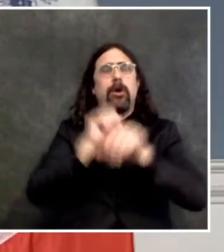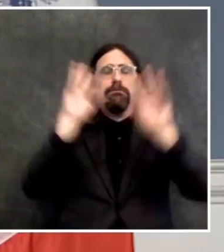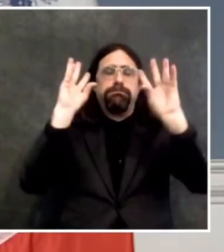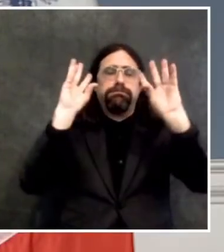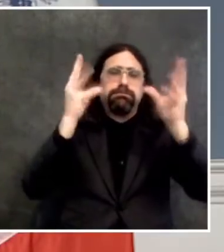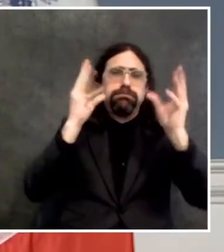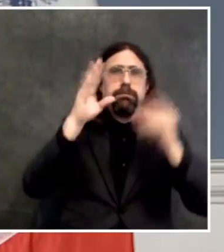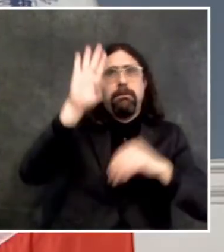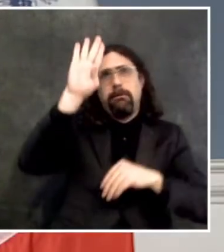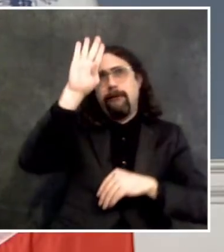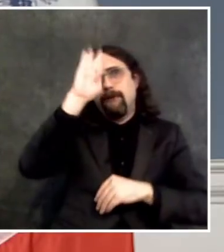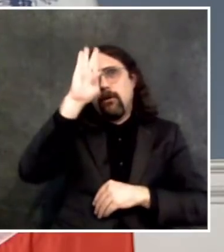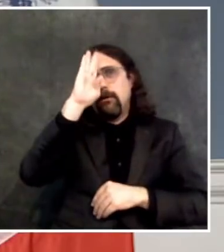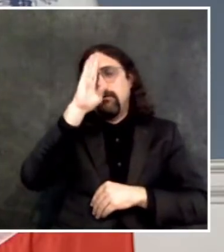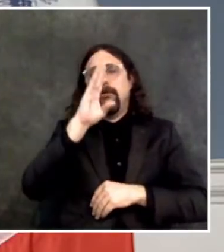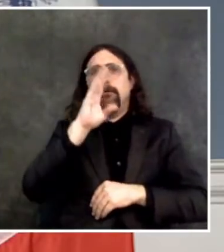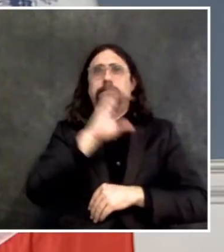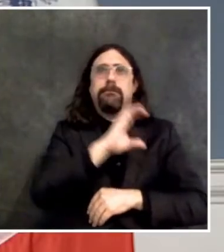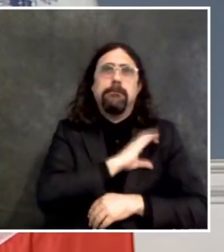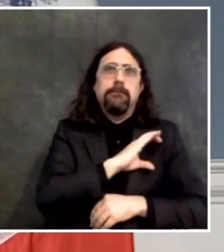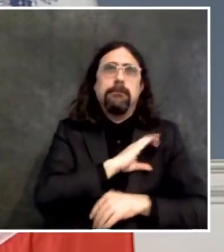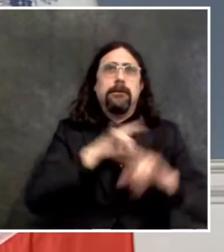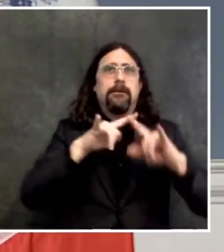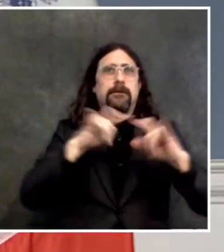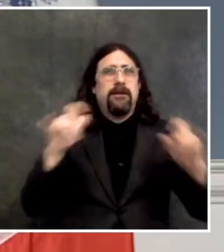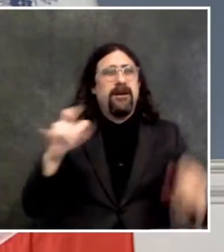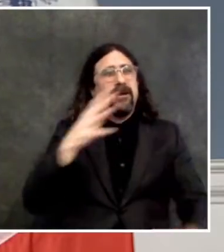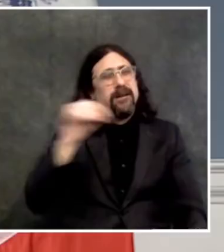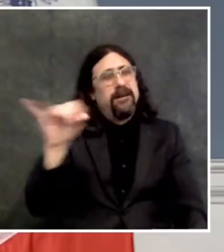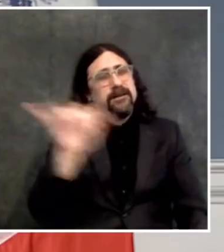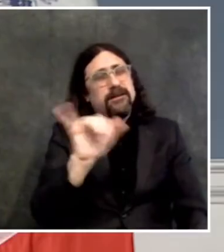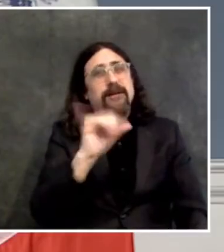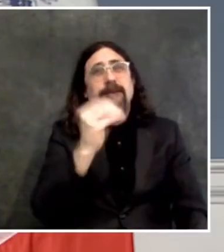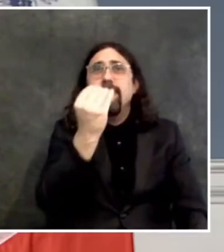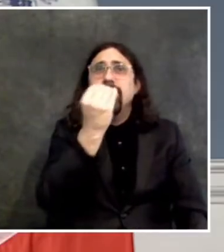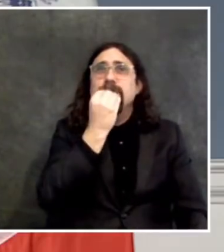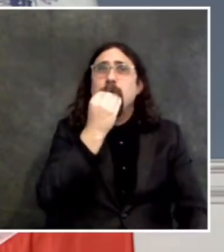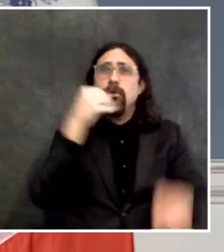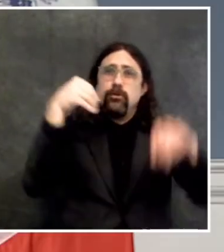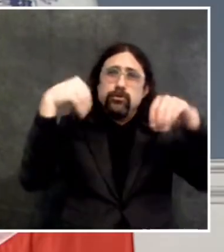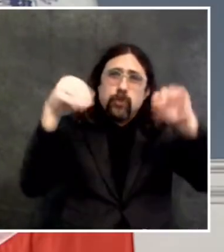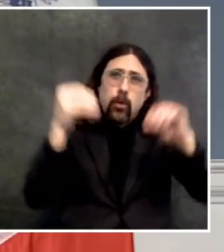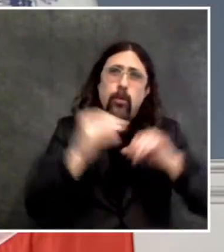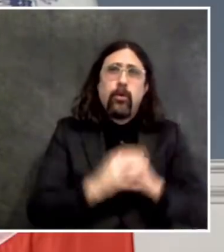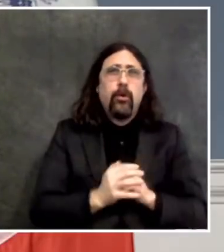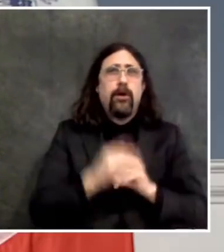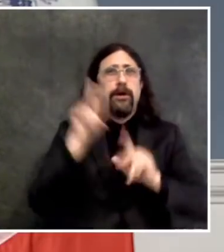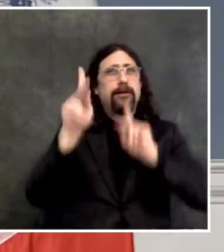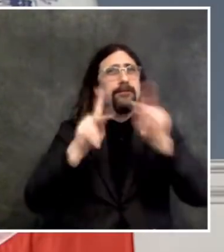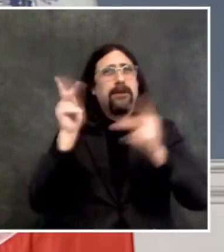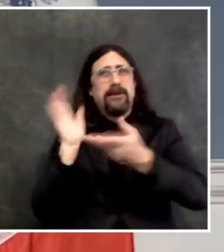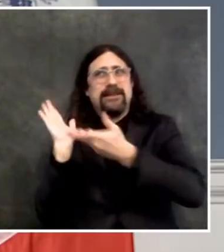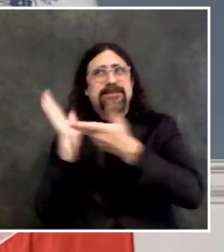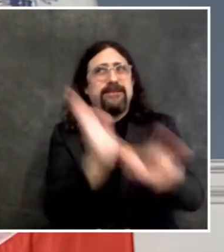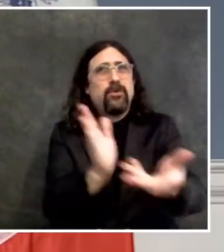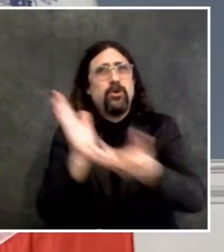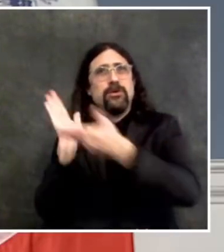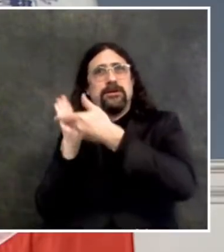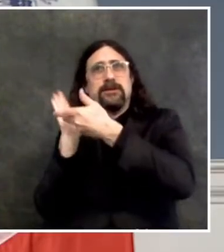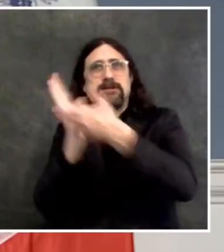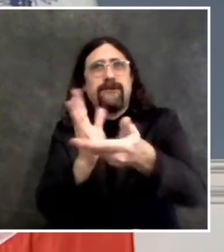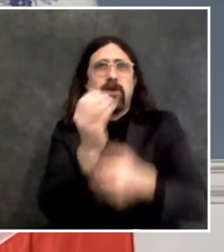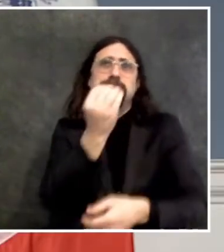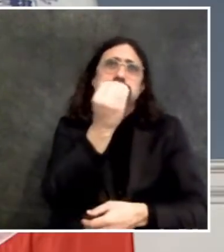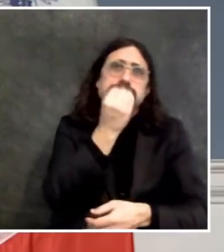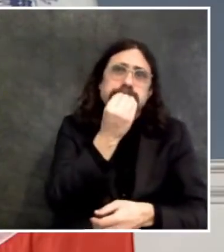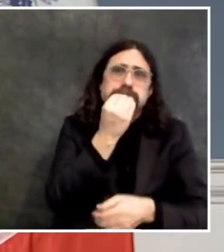they need. So many New Yorkers, by the way, the vast majority of New Yorkers who are practicing social